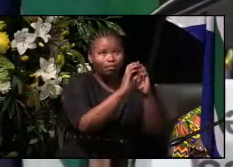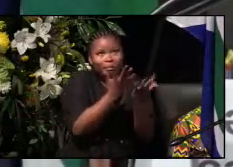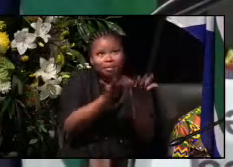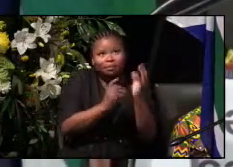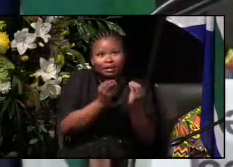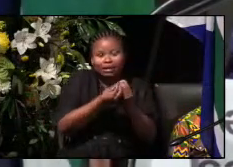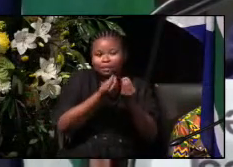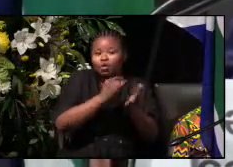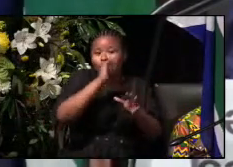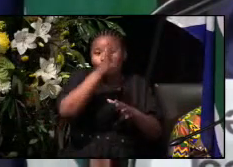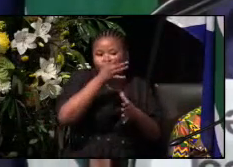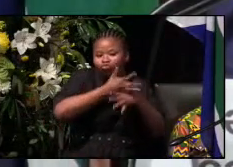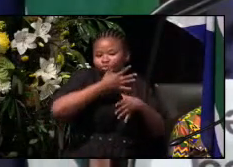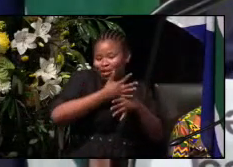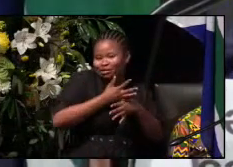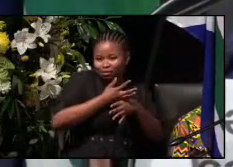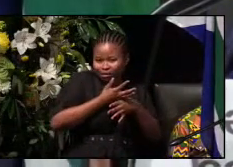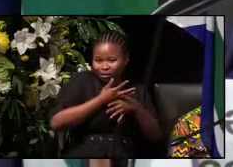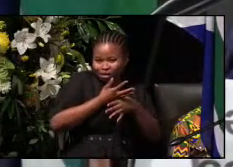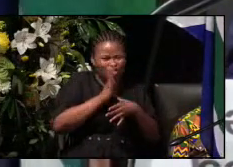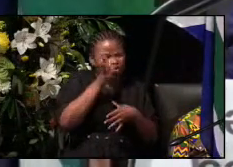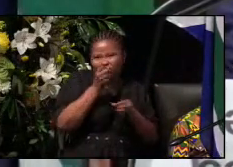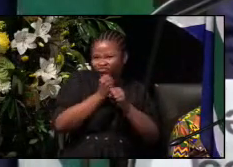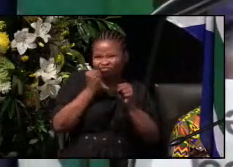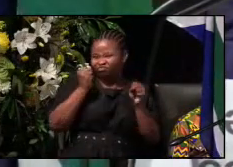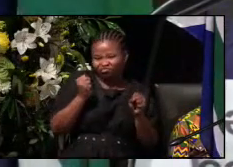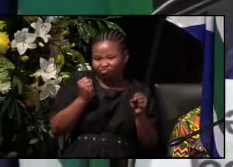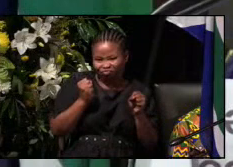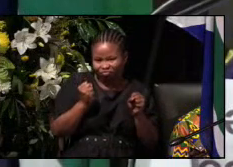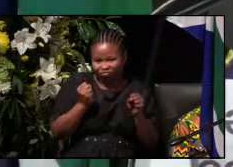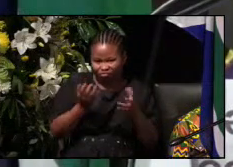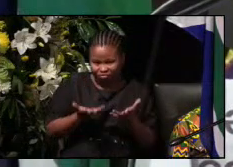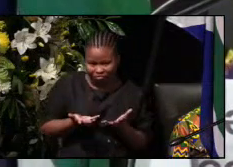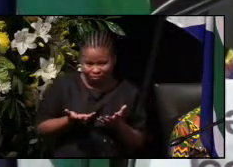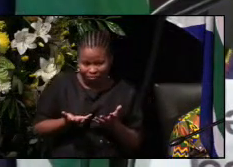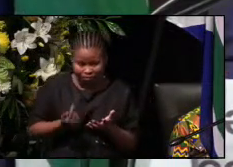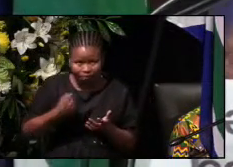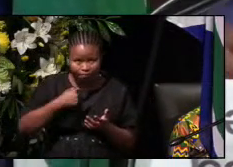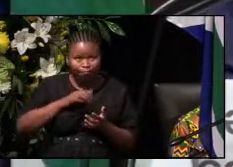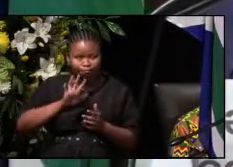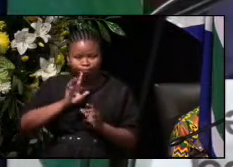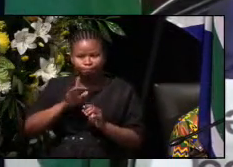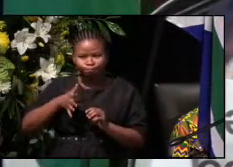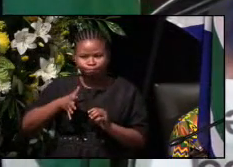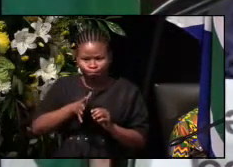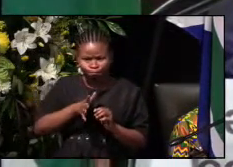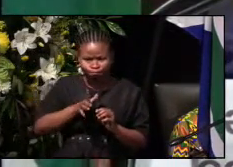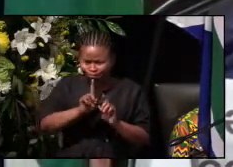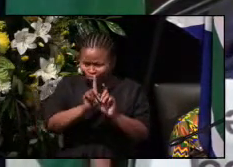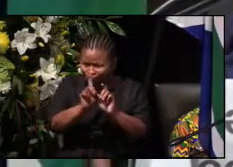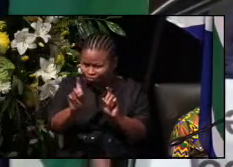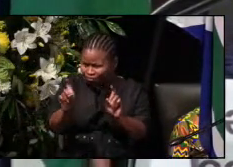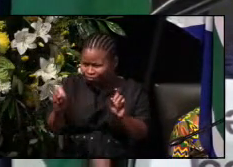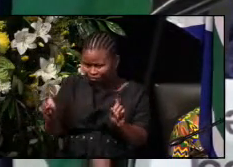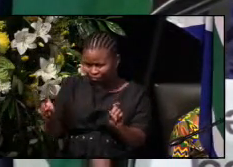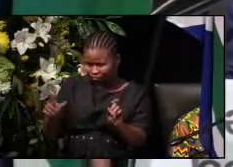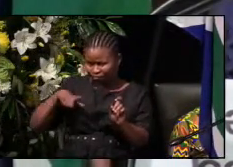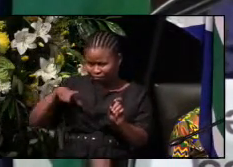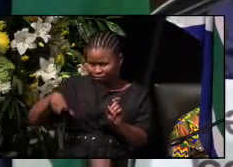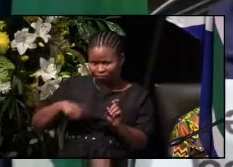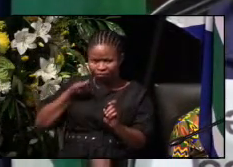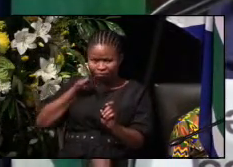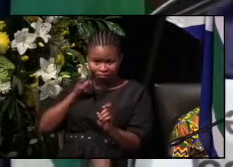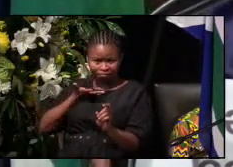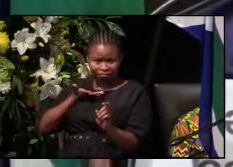that something would work out at some point and it will not I want to ask you ladies and